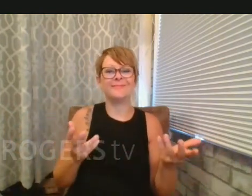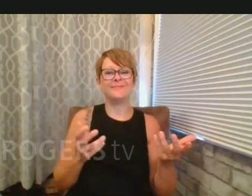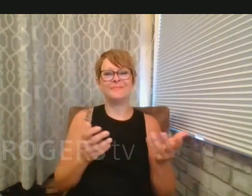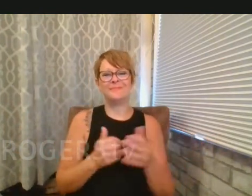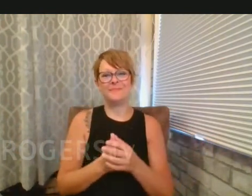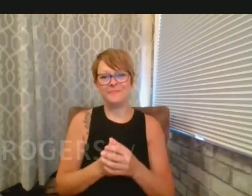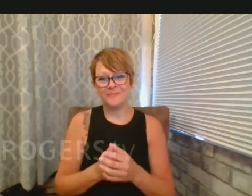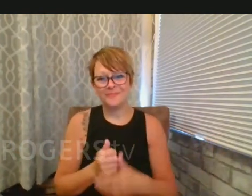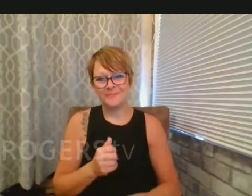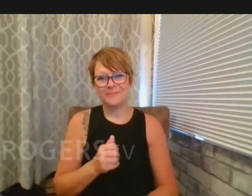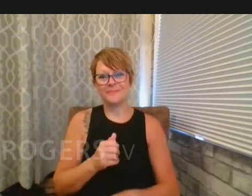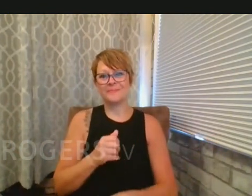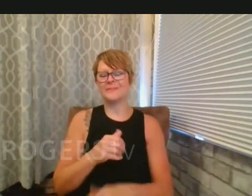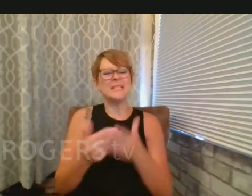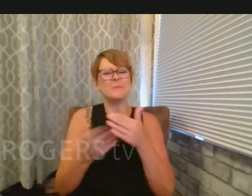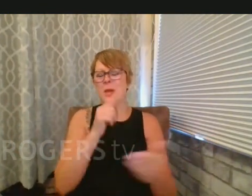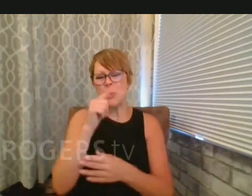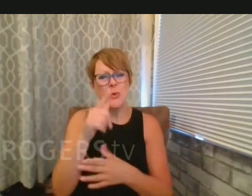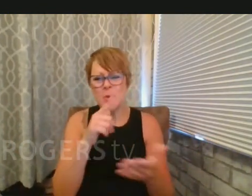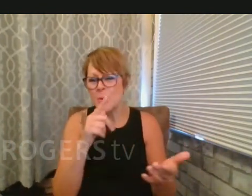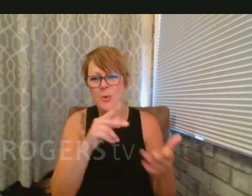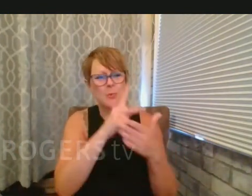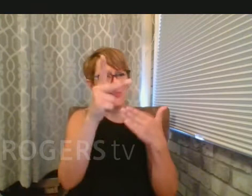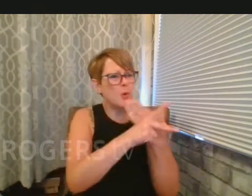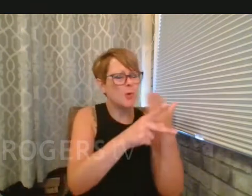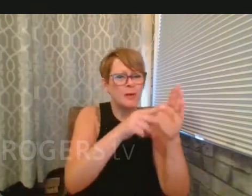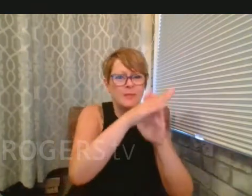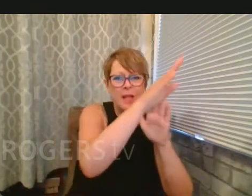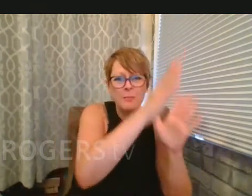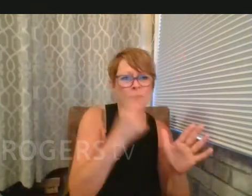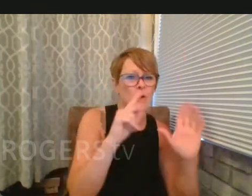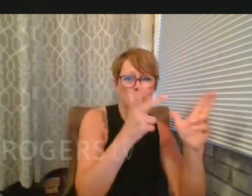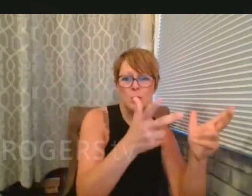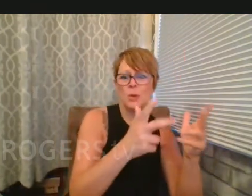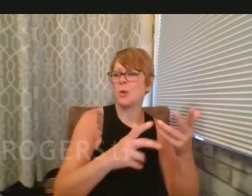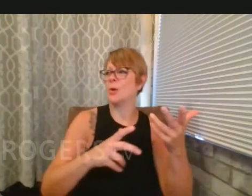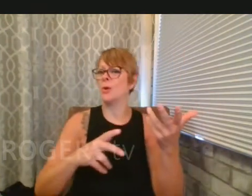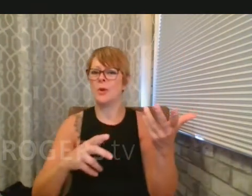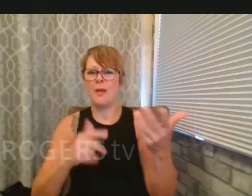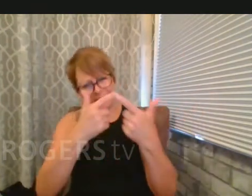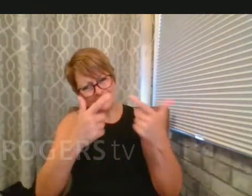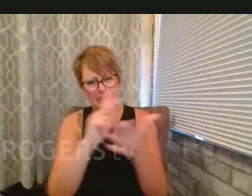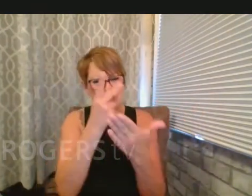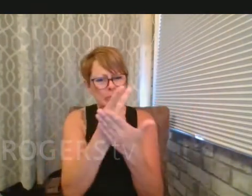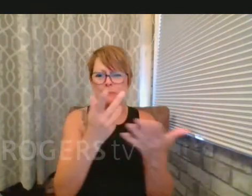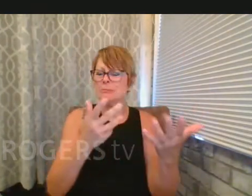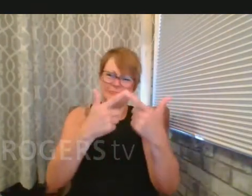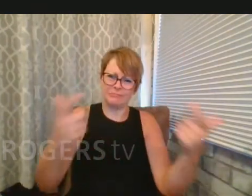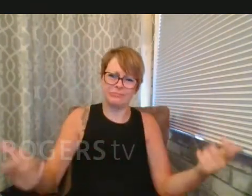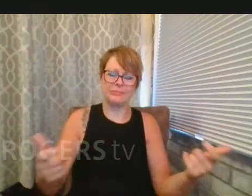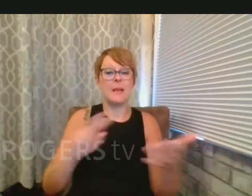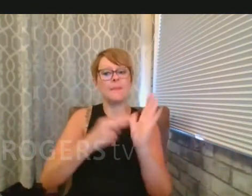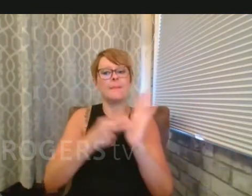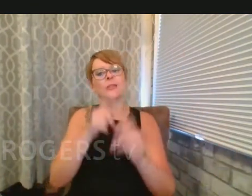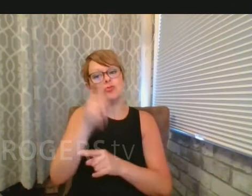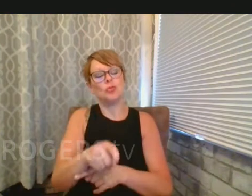software developers, doesn't matter. So there should be one big bank of information about all of us, so that